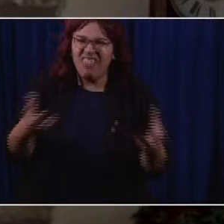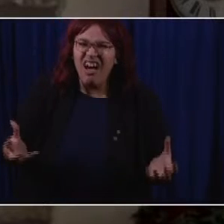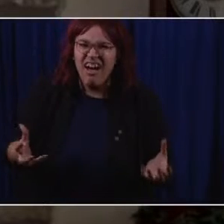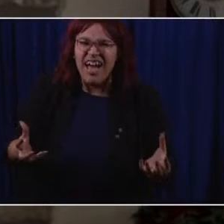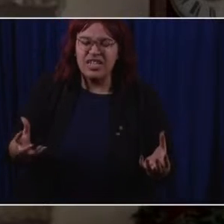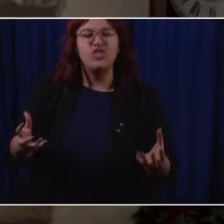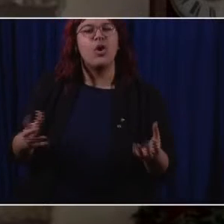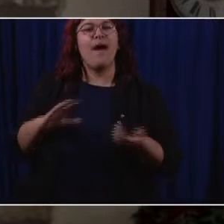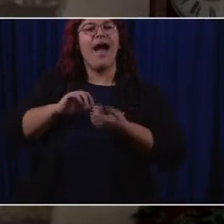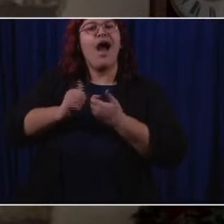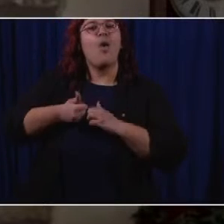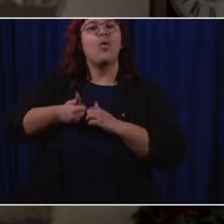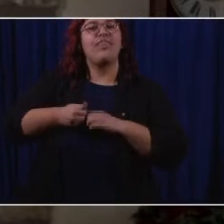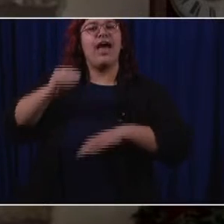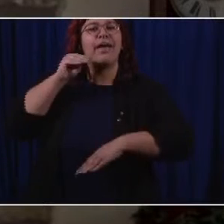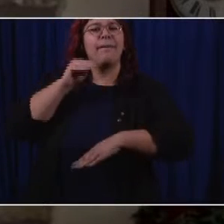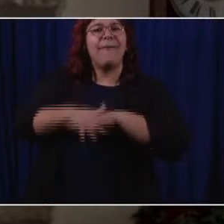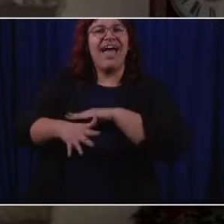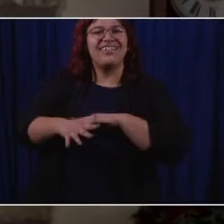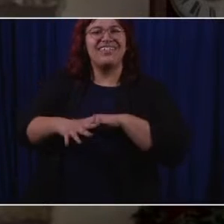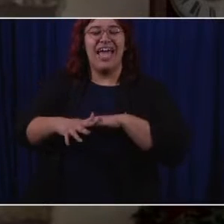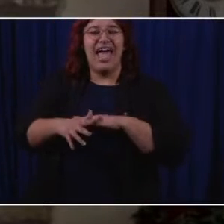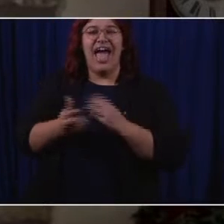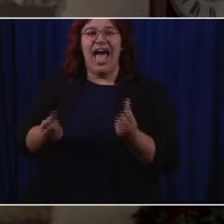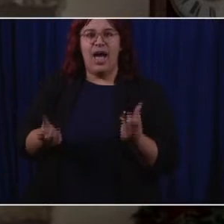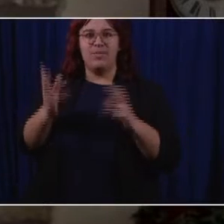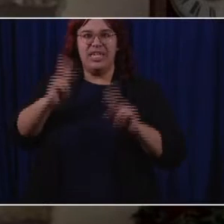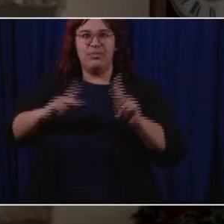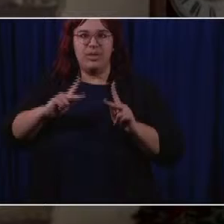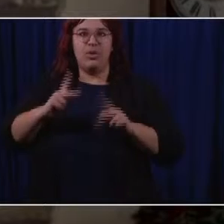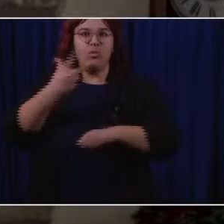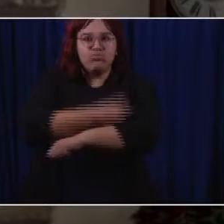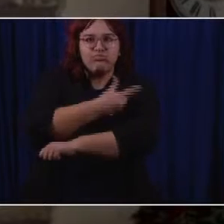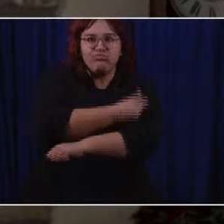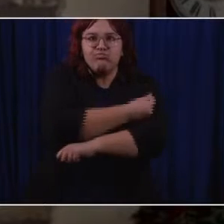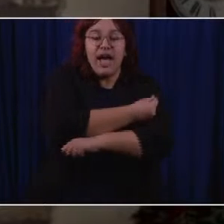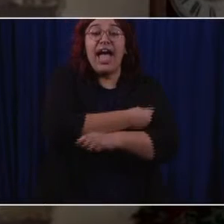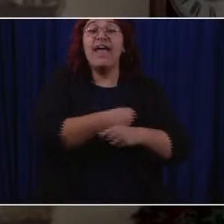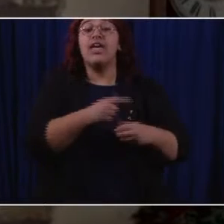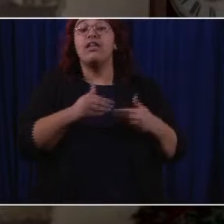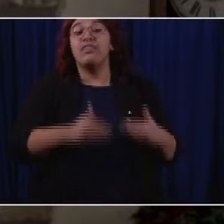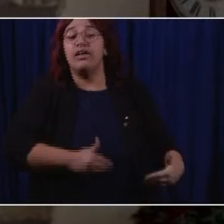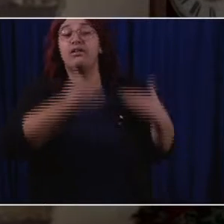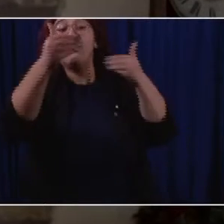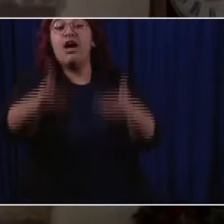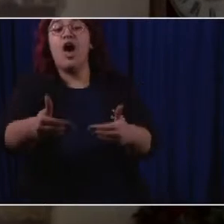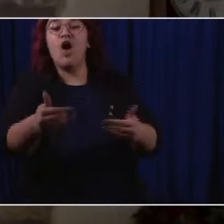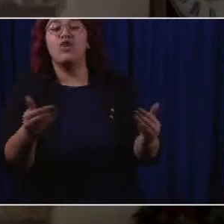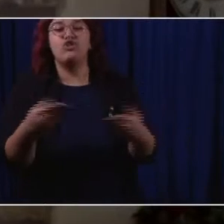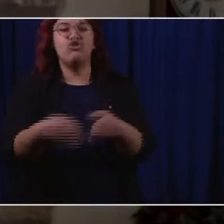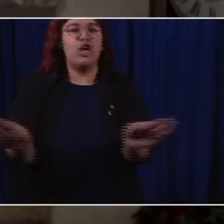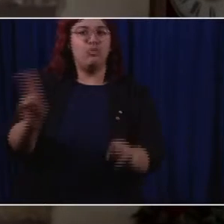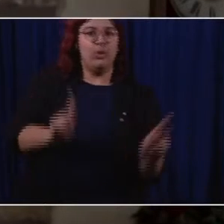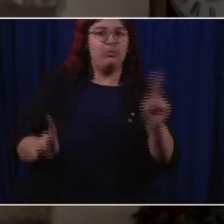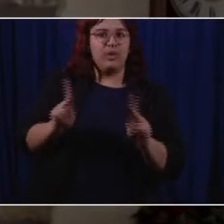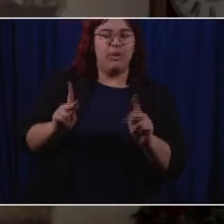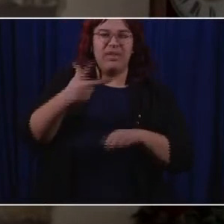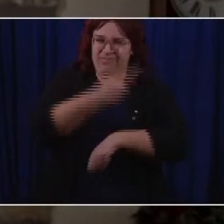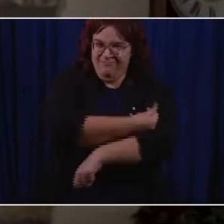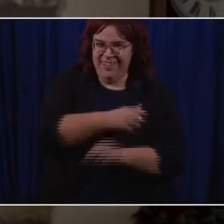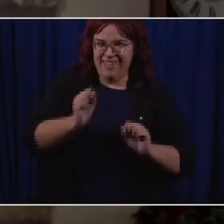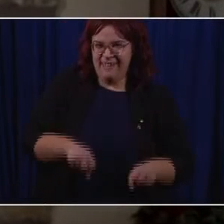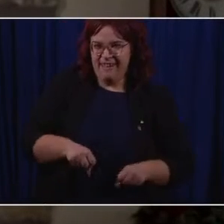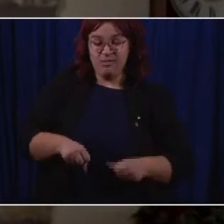our rollout, and how do you think it will affect the general population getting the vaccine? Well, we got guidance. We got